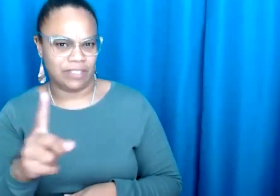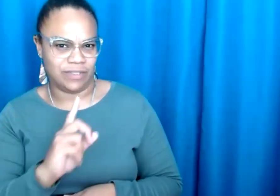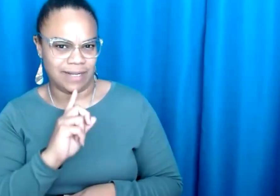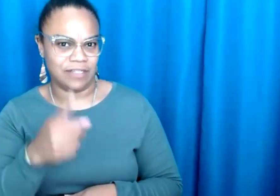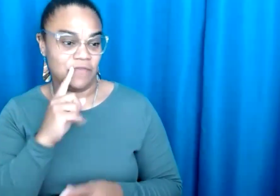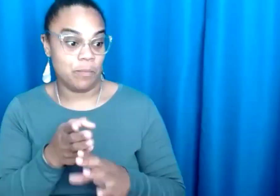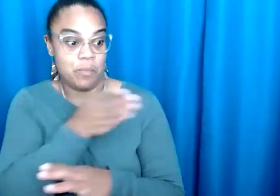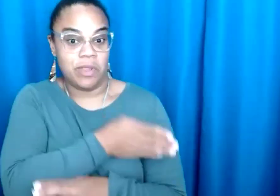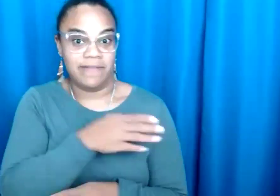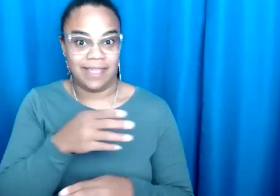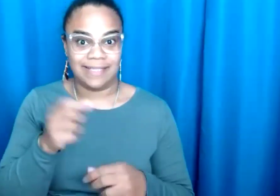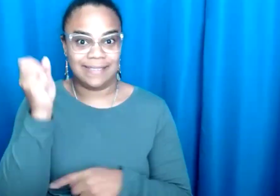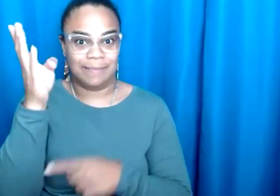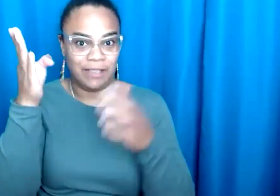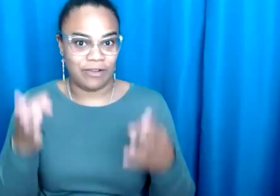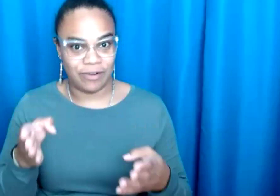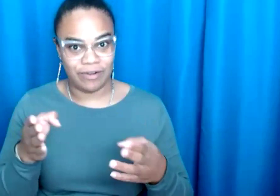previous panelists